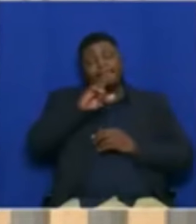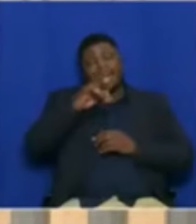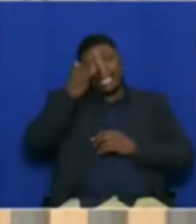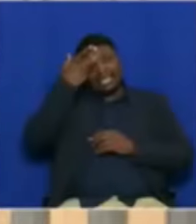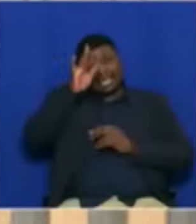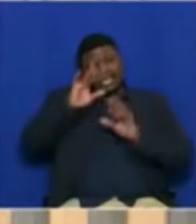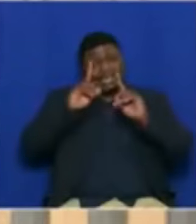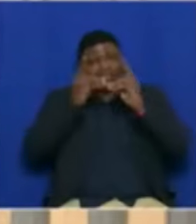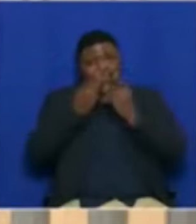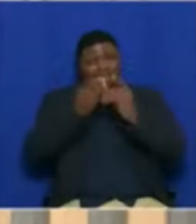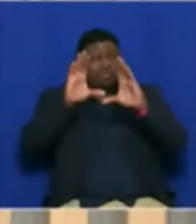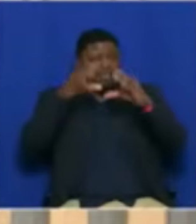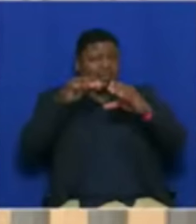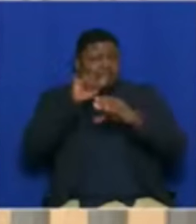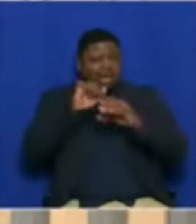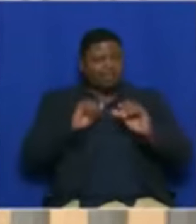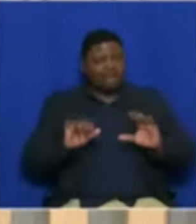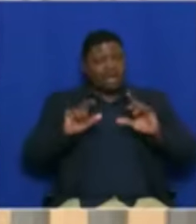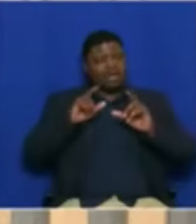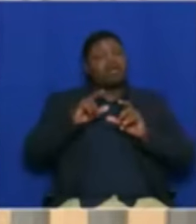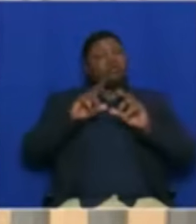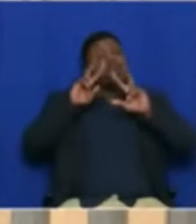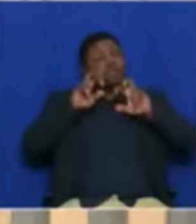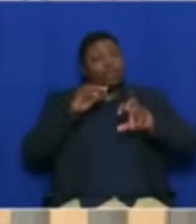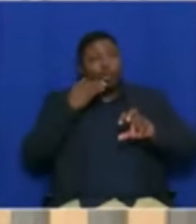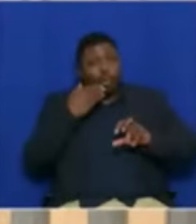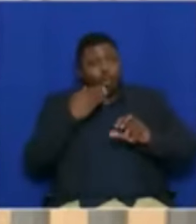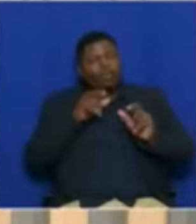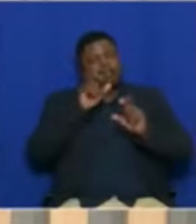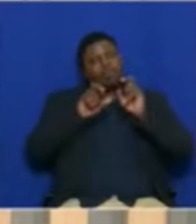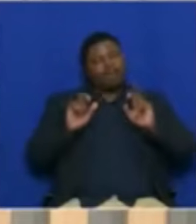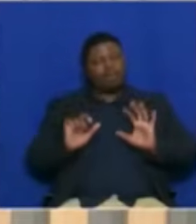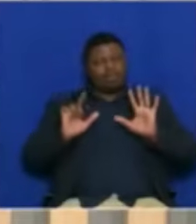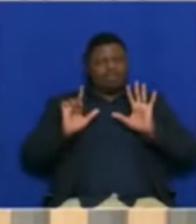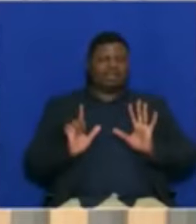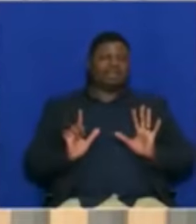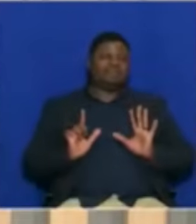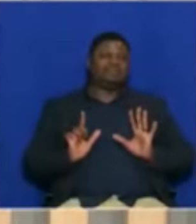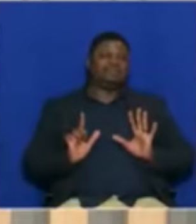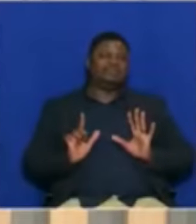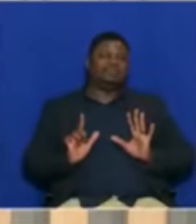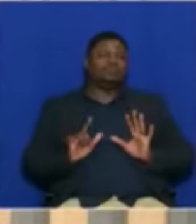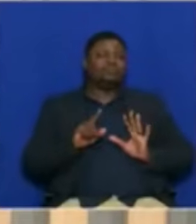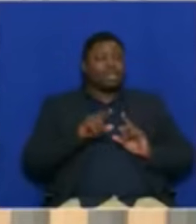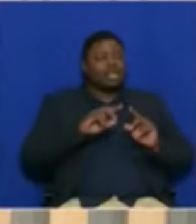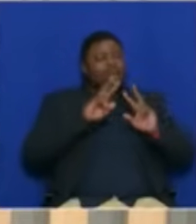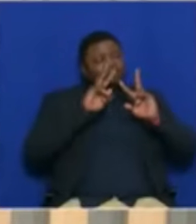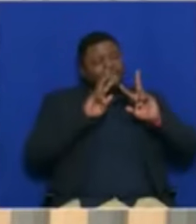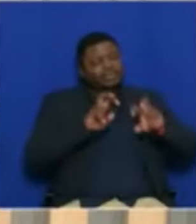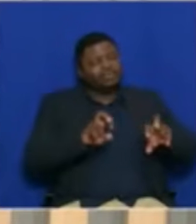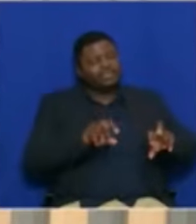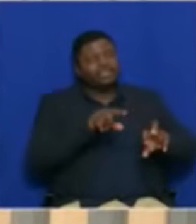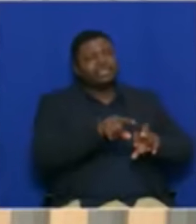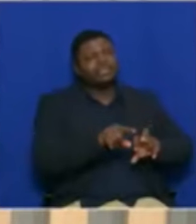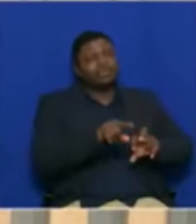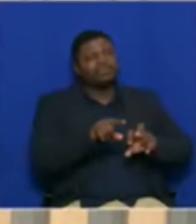guidance, that investigation will be part of that CIN number